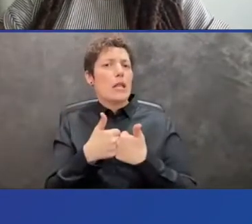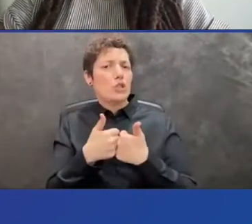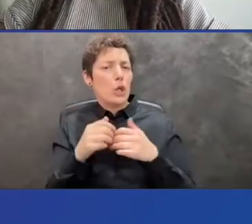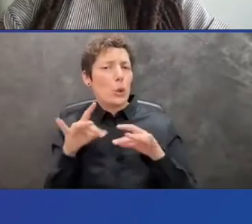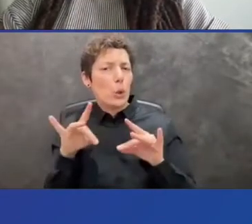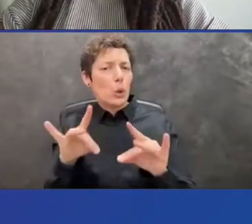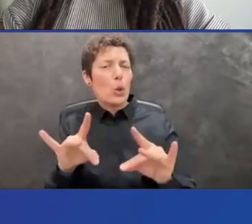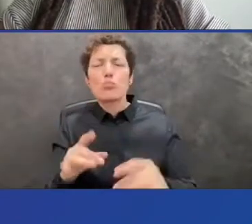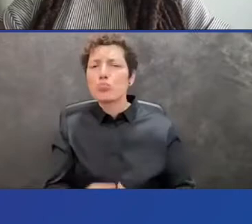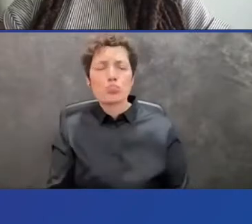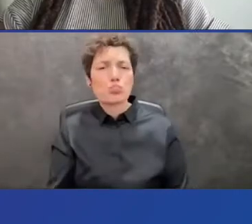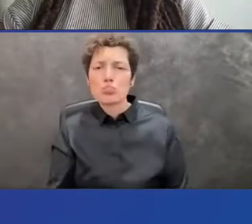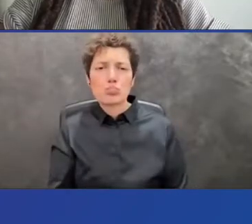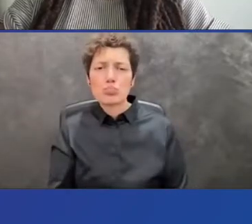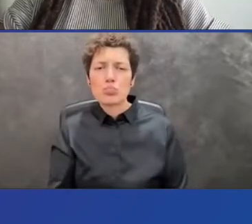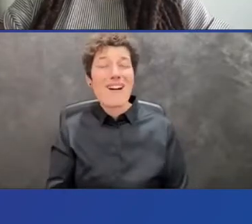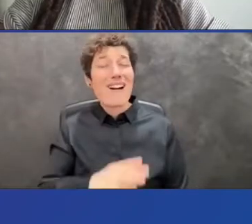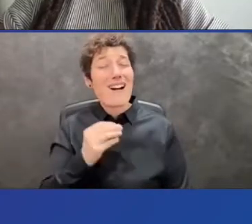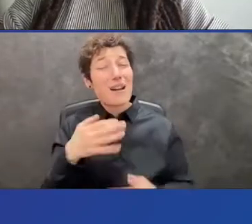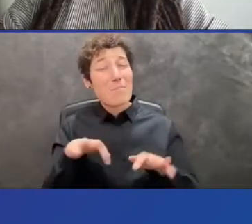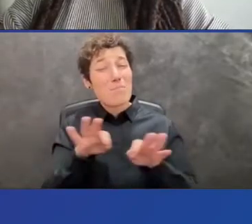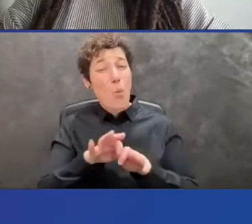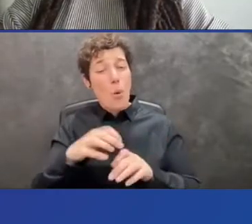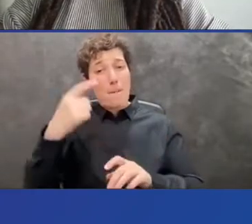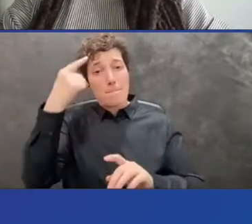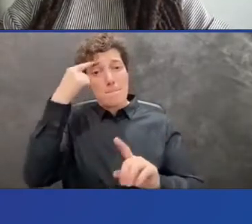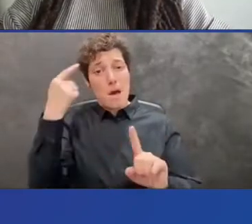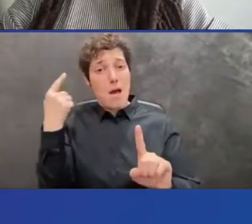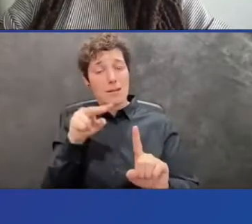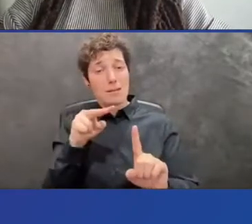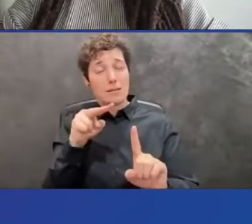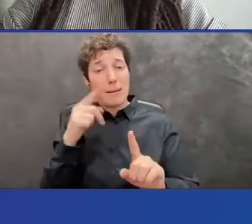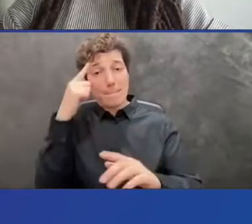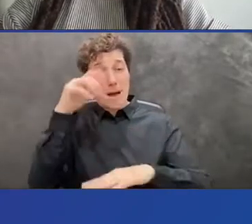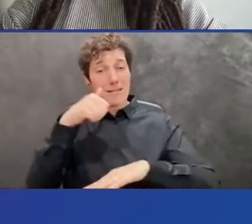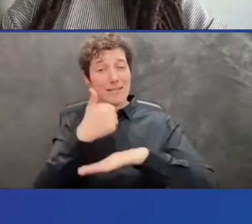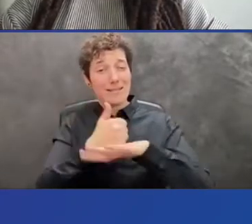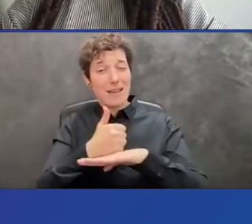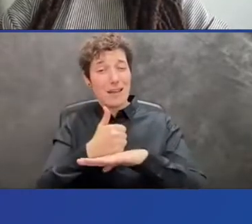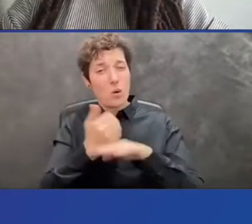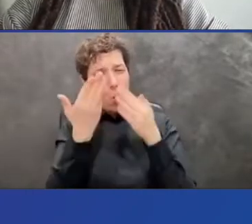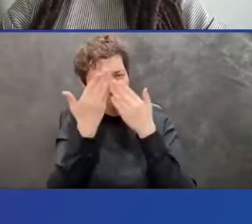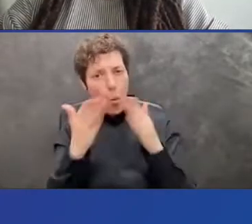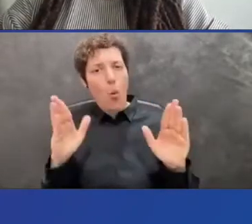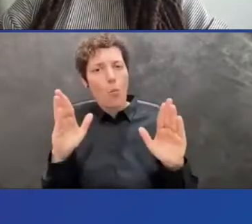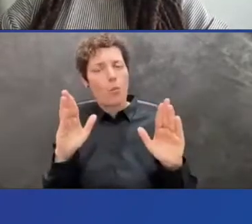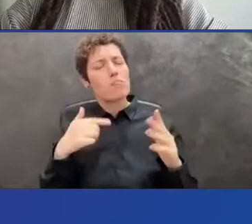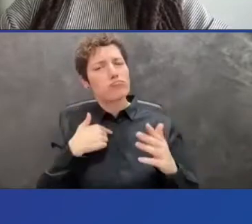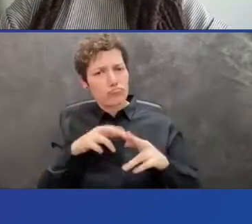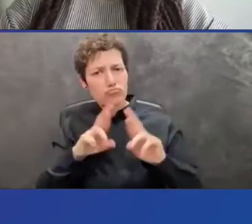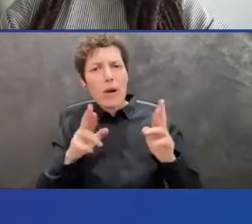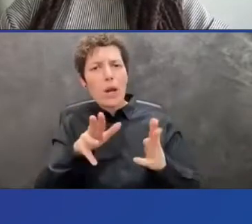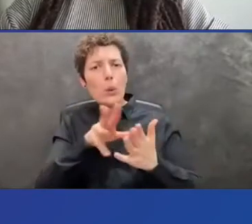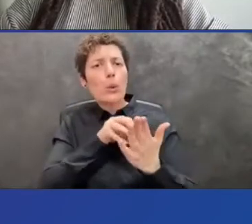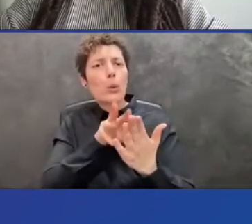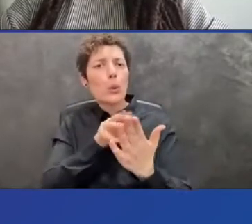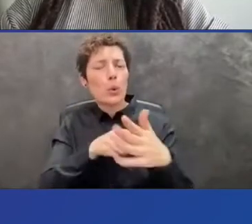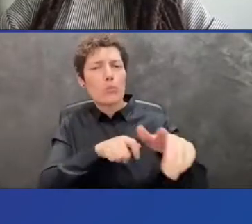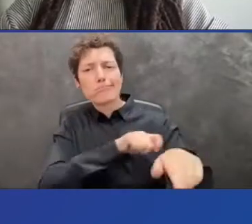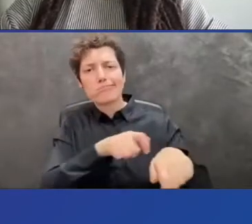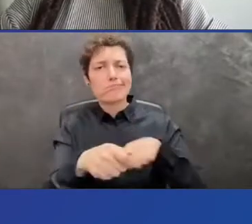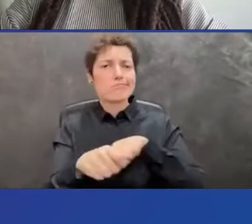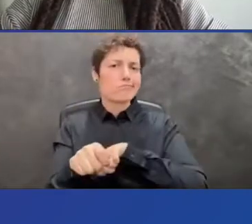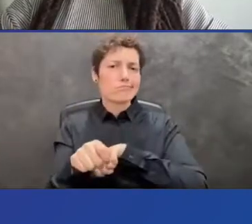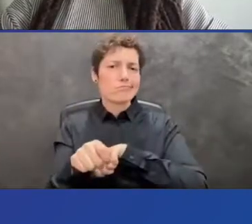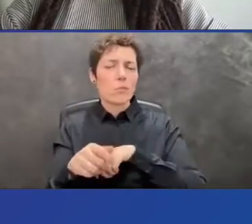if you have a learner's mindset, you're going to do things to help prepare yourself that the organization won't necessarily do for you,